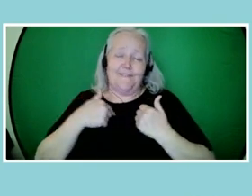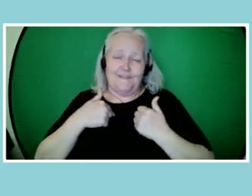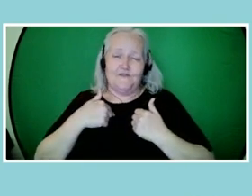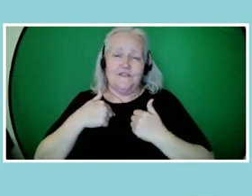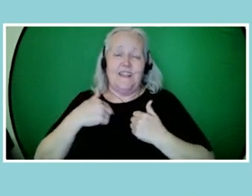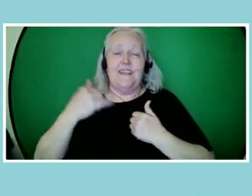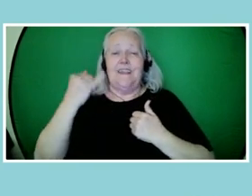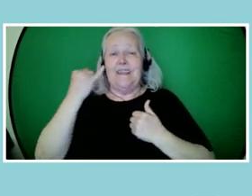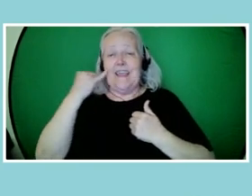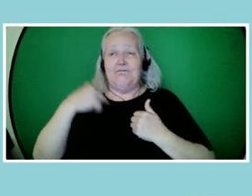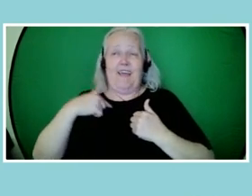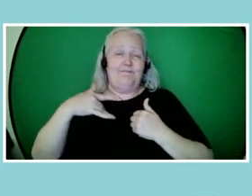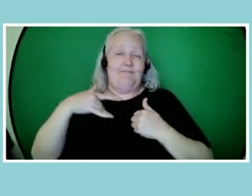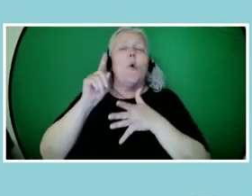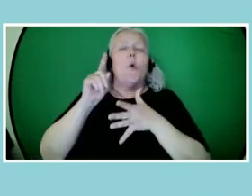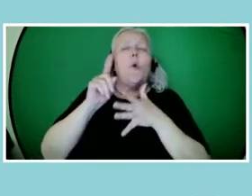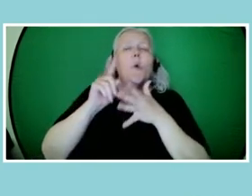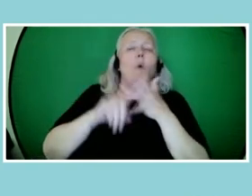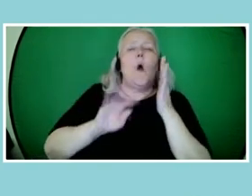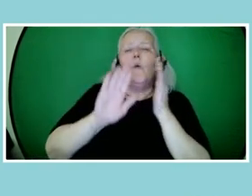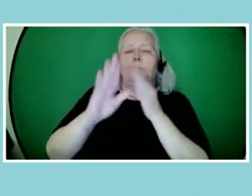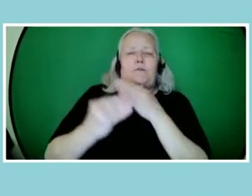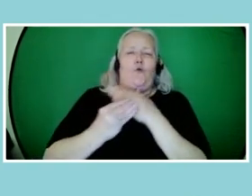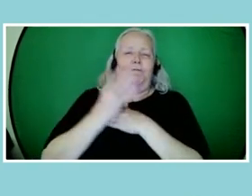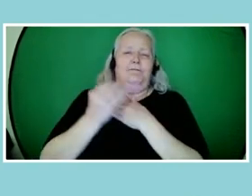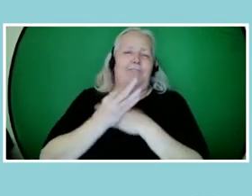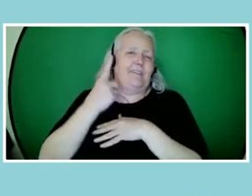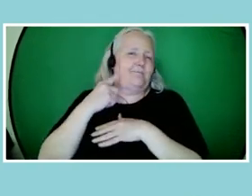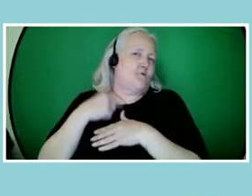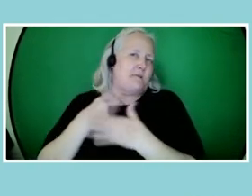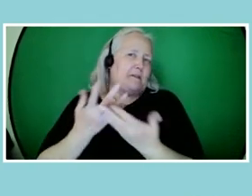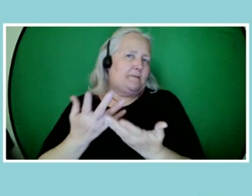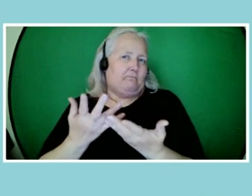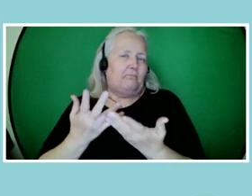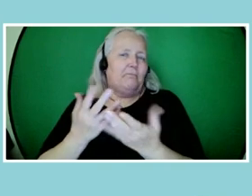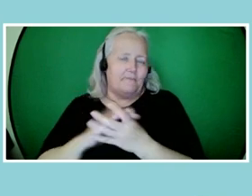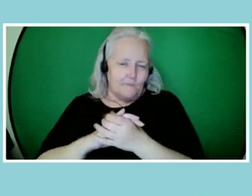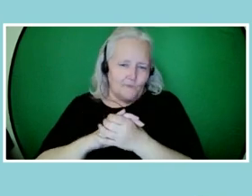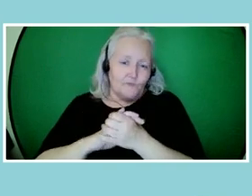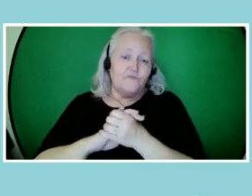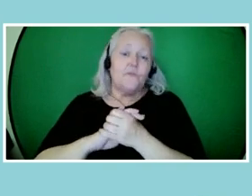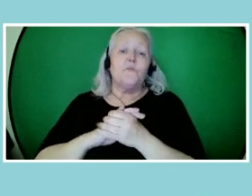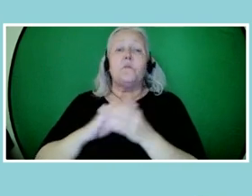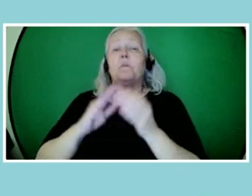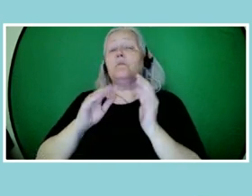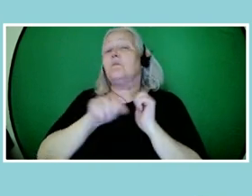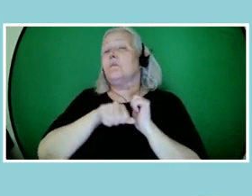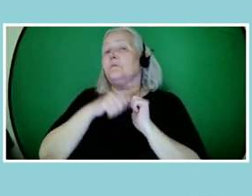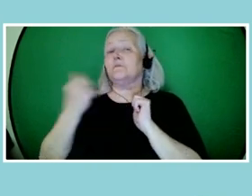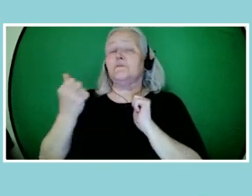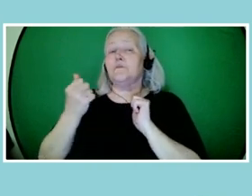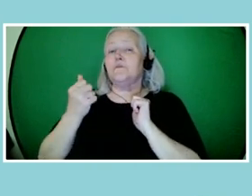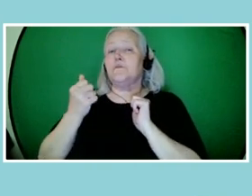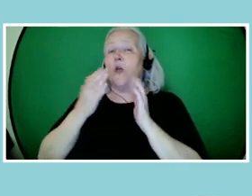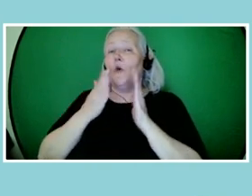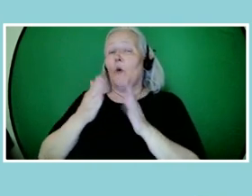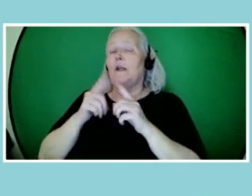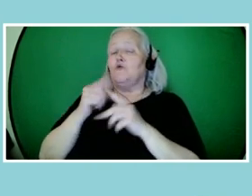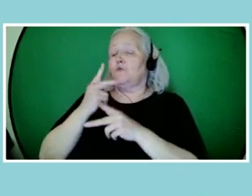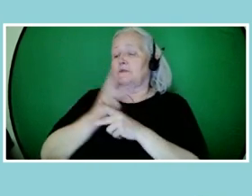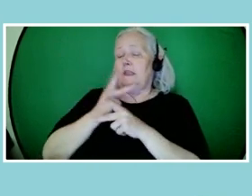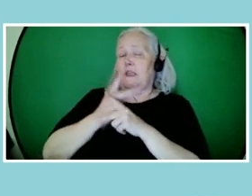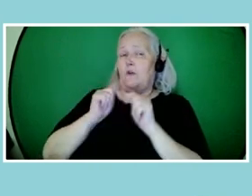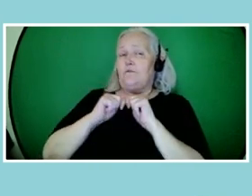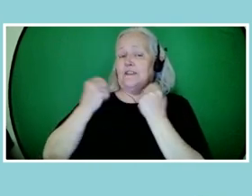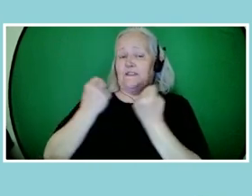or overwhelmed, what would you tell me? Another technique of taking care of your team is